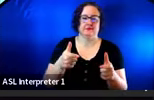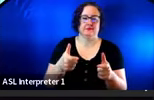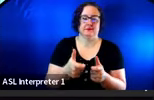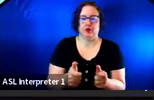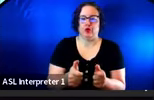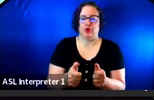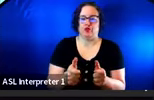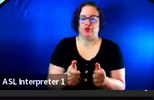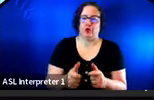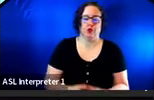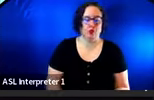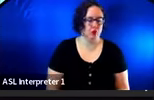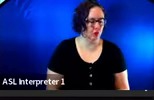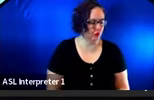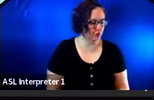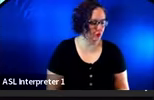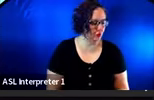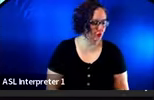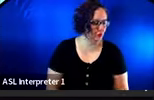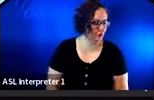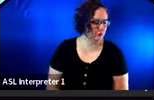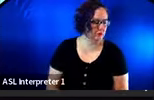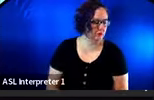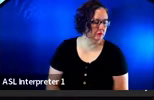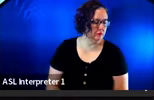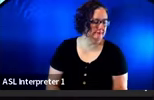Access. So this one,